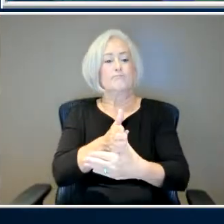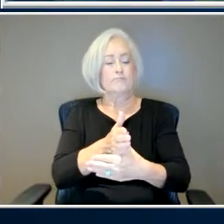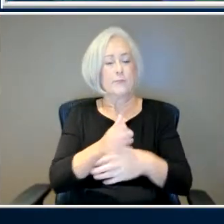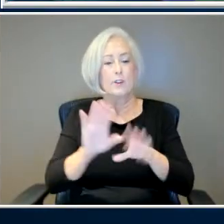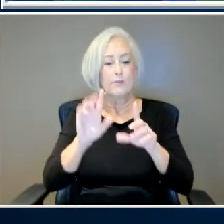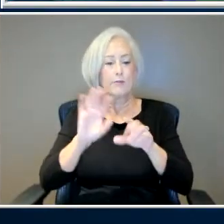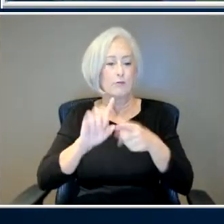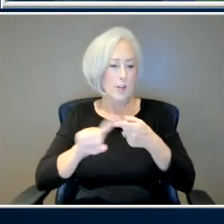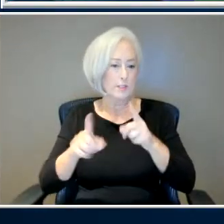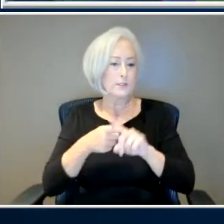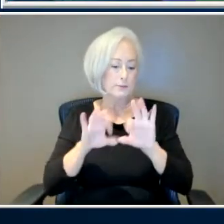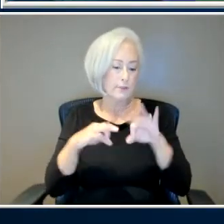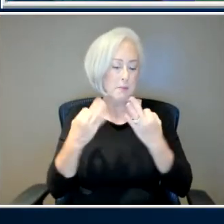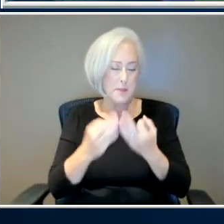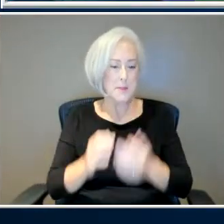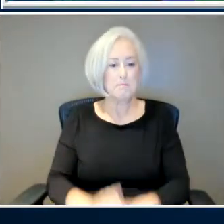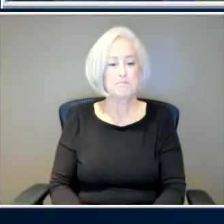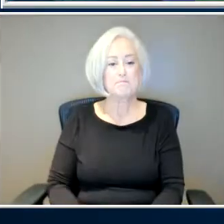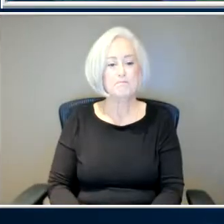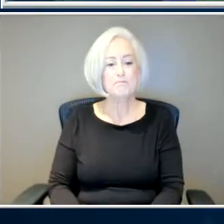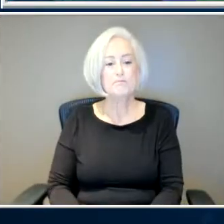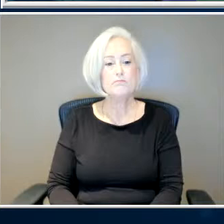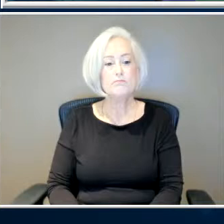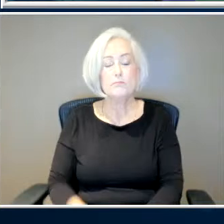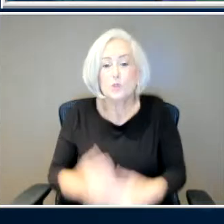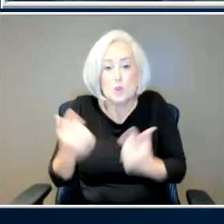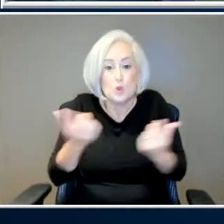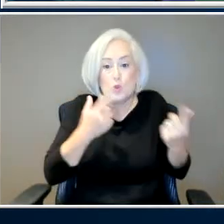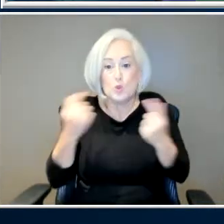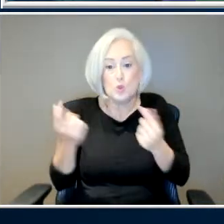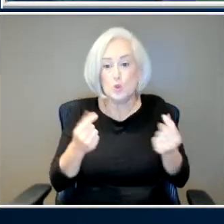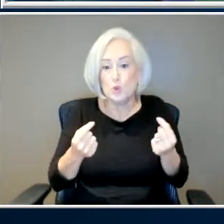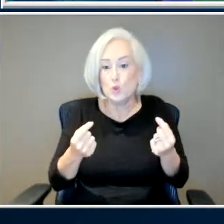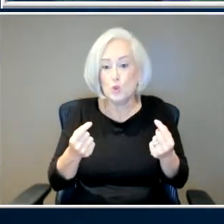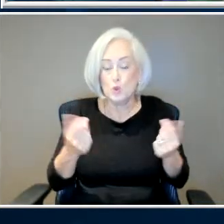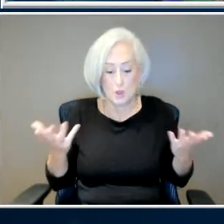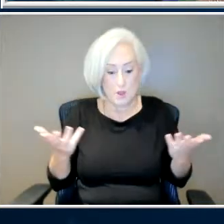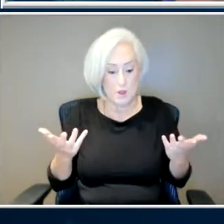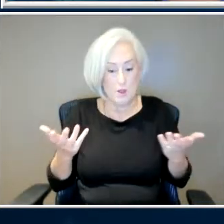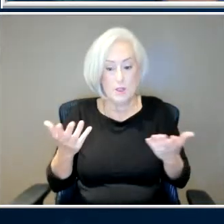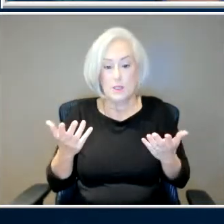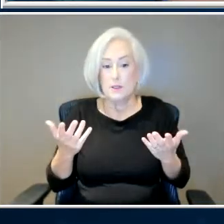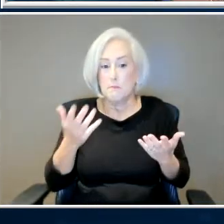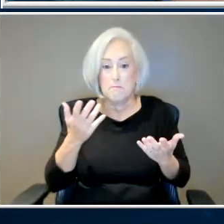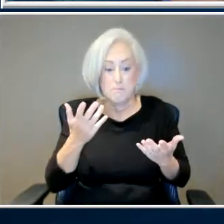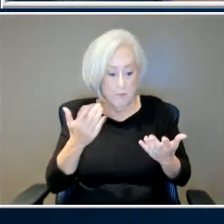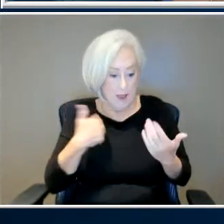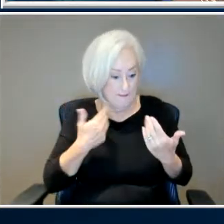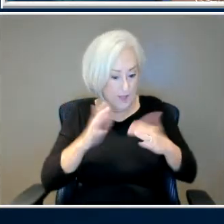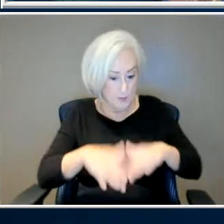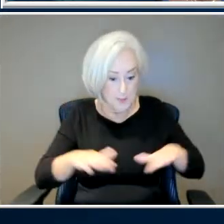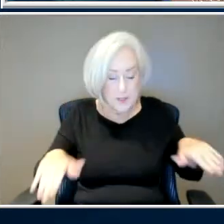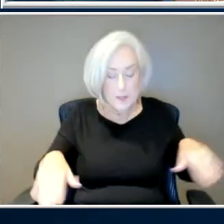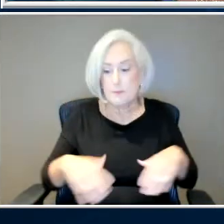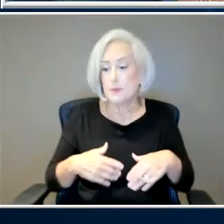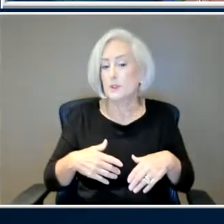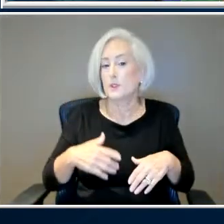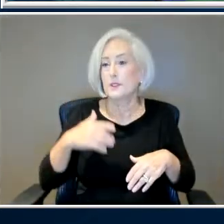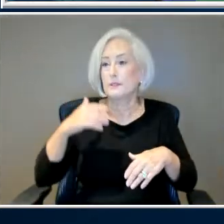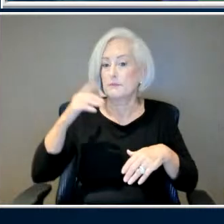our kids? We have parents with littles at home. We have parents with teenagers. I'm sure there are different ways to talk about each